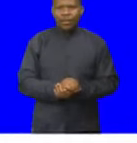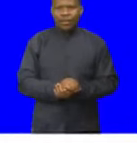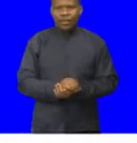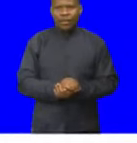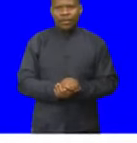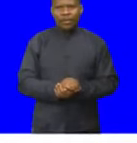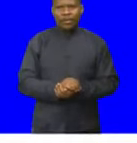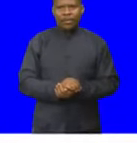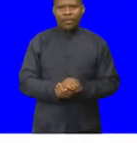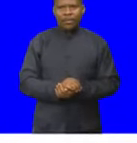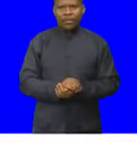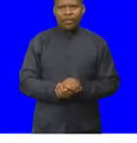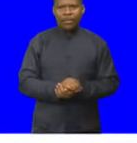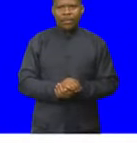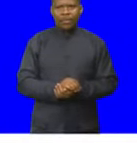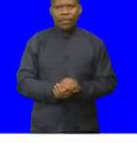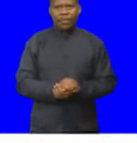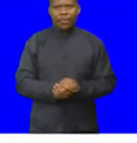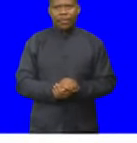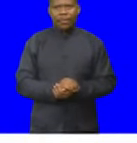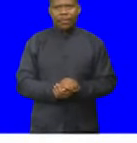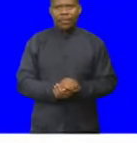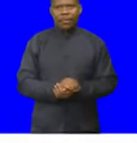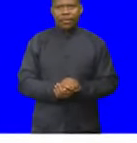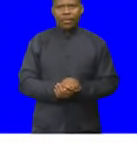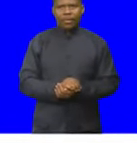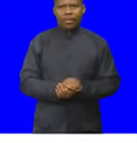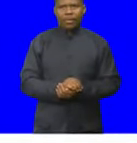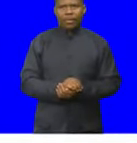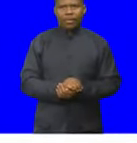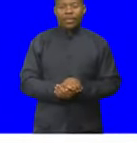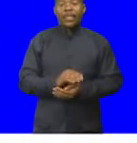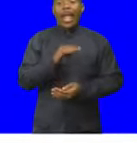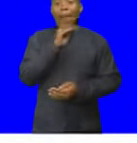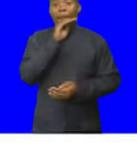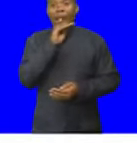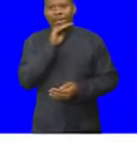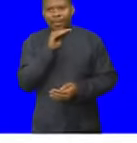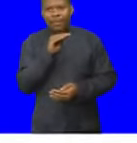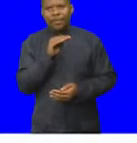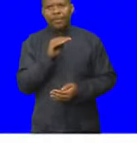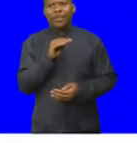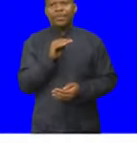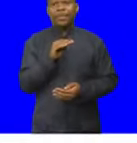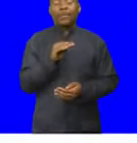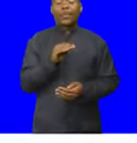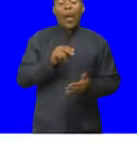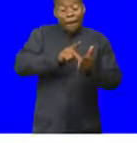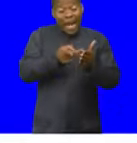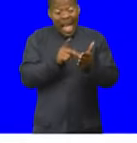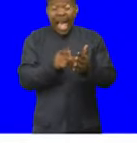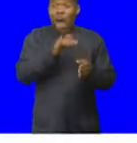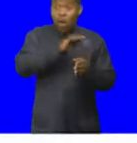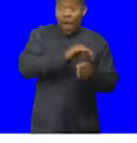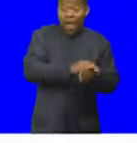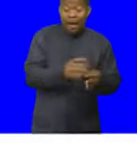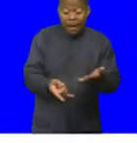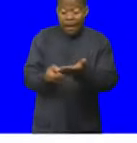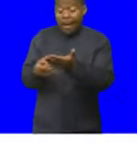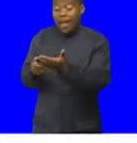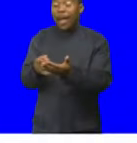more recovery and regen sessions, sikubalanse kahle